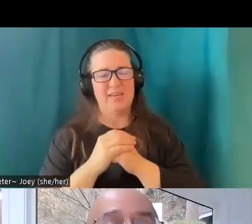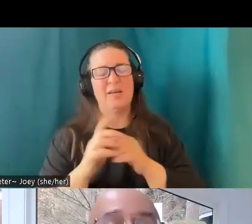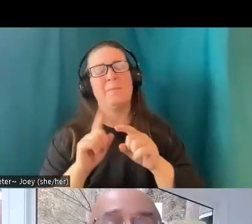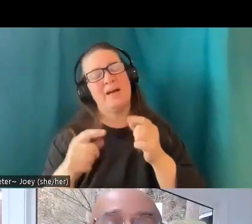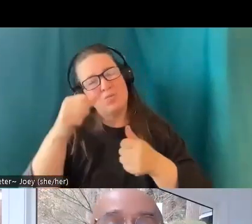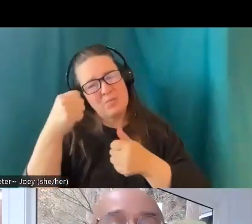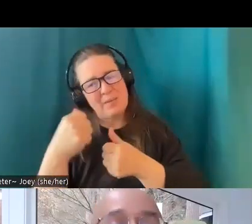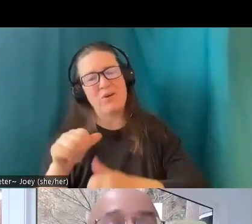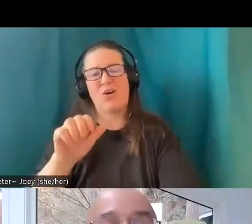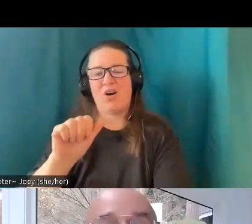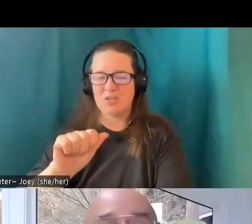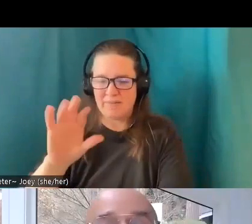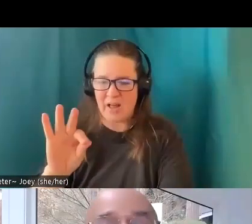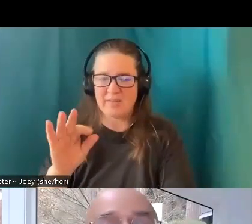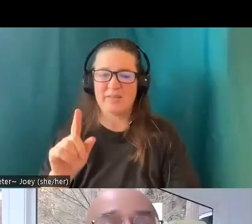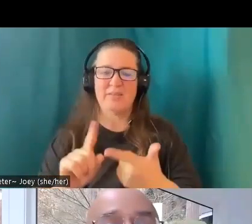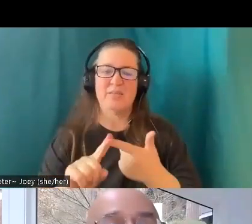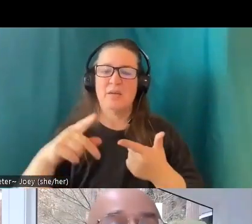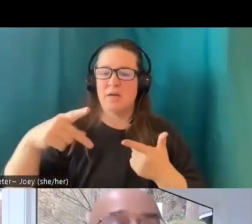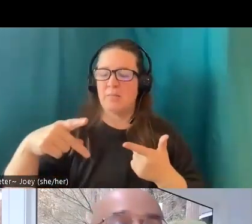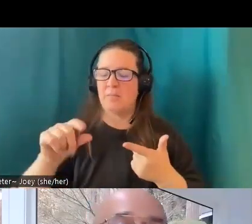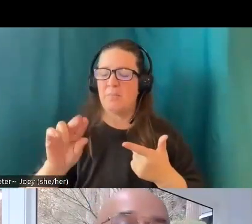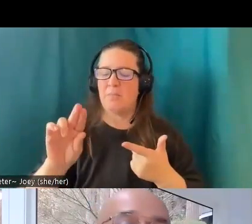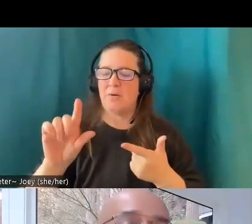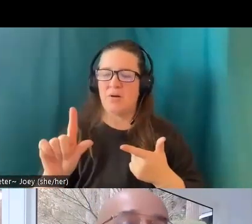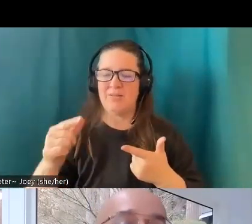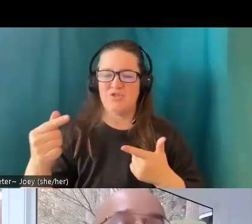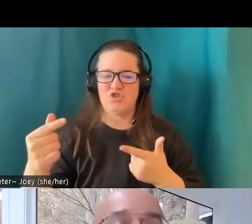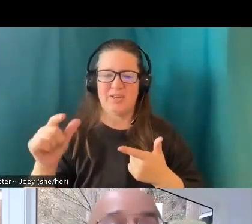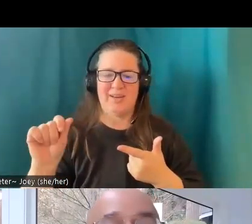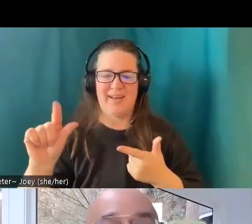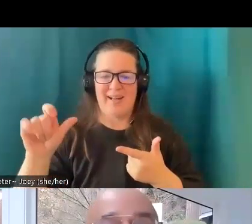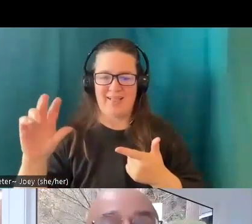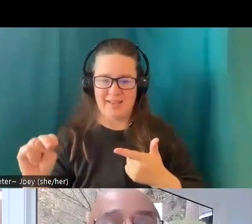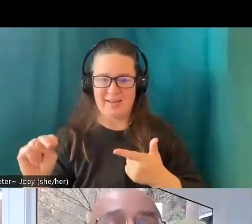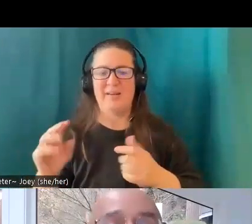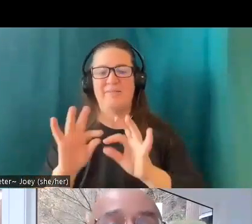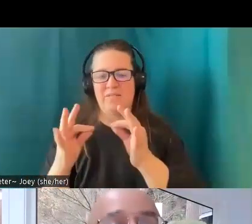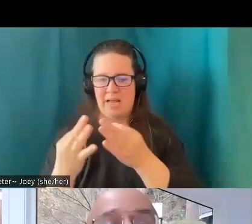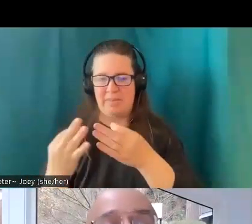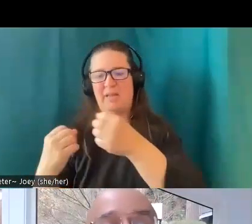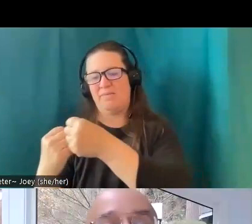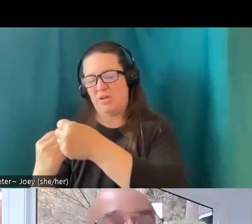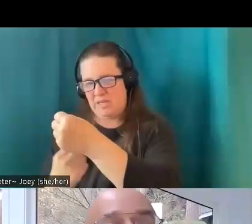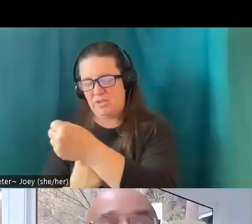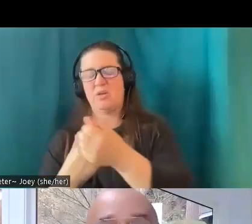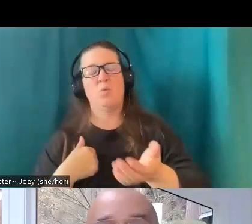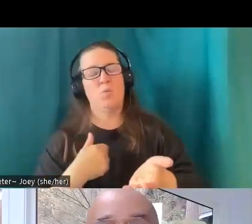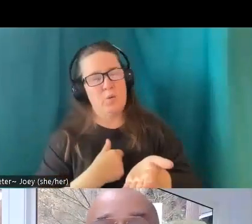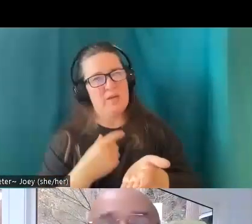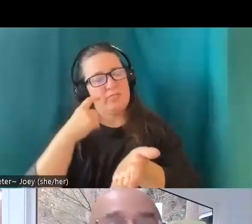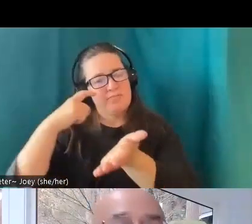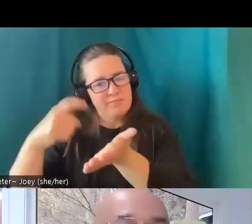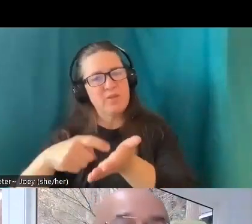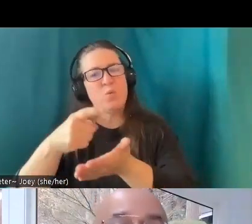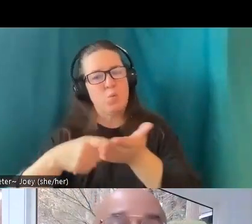Allen Family Foundation, we acknowledge what you bring to this state and all that you do to create a better quality of life for